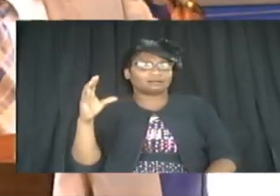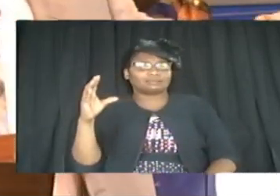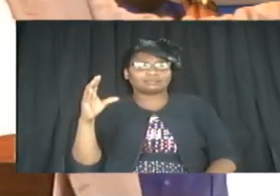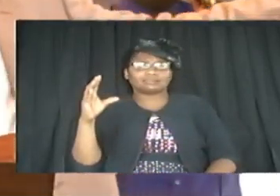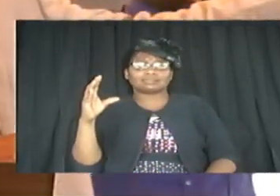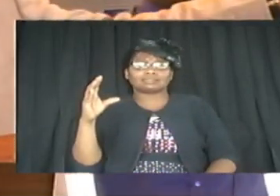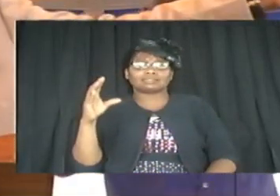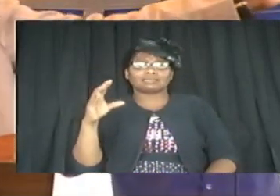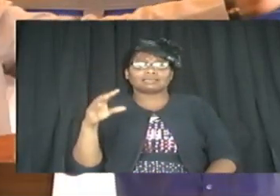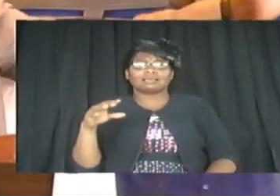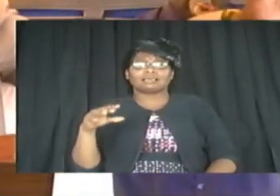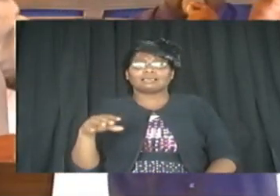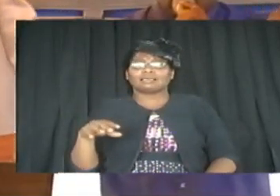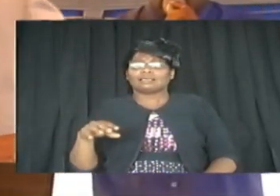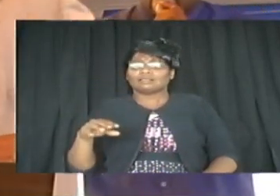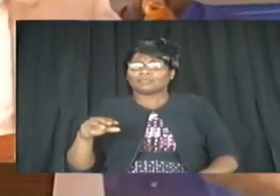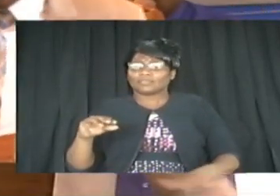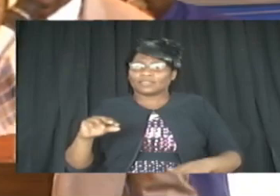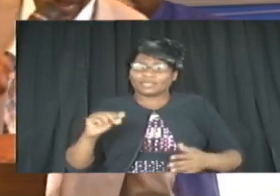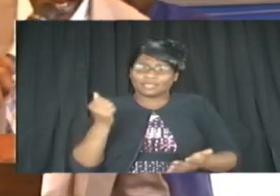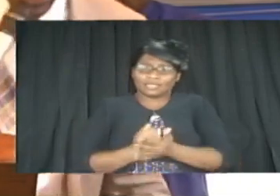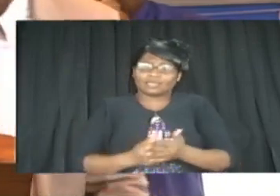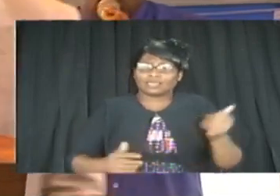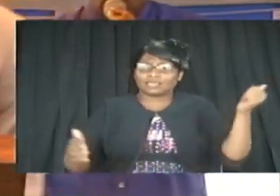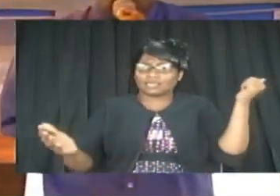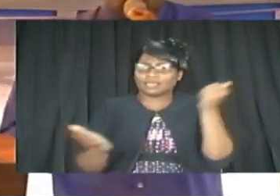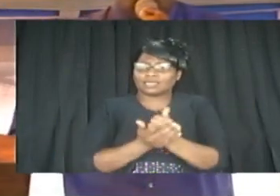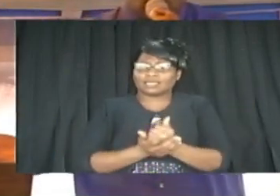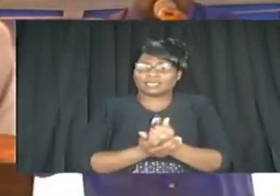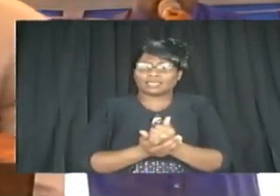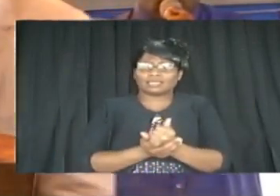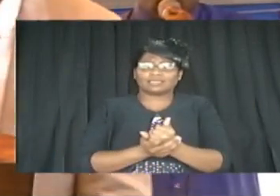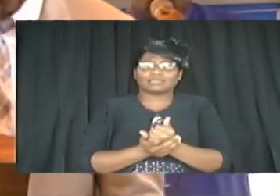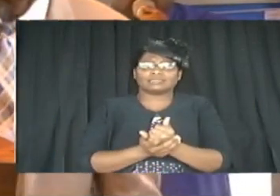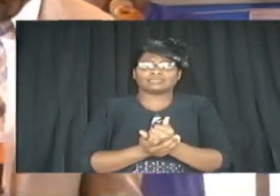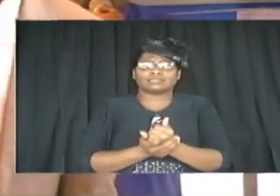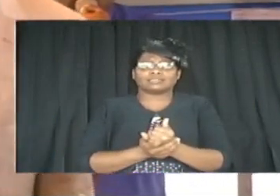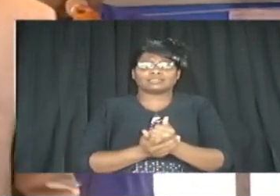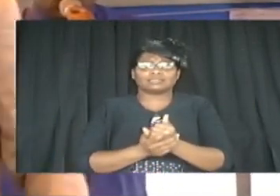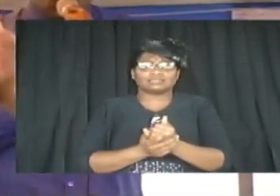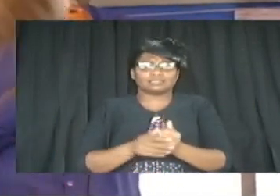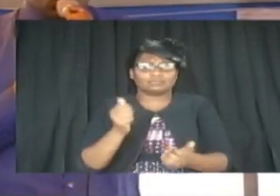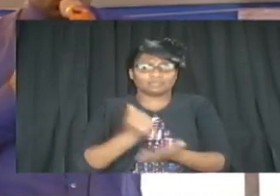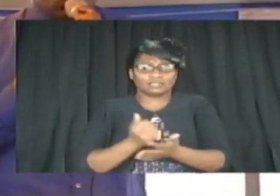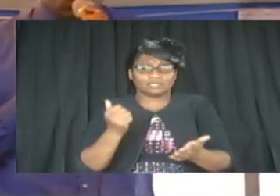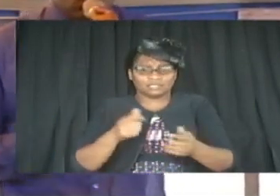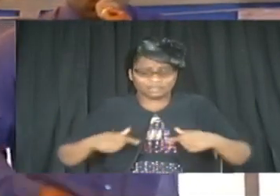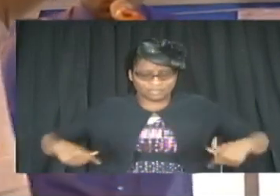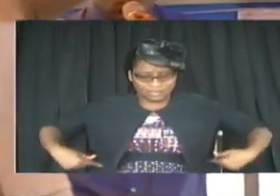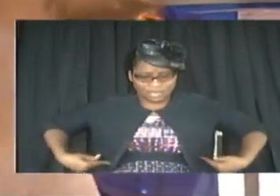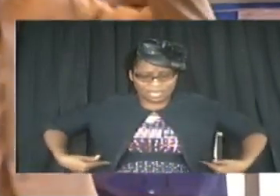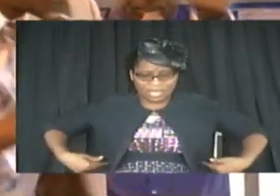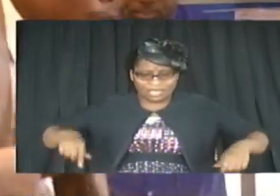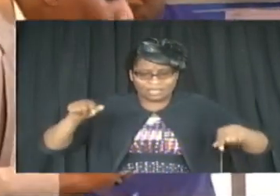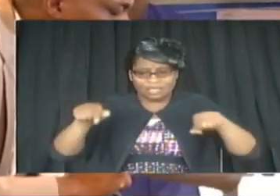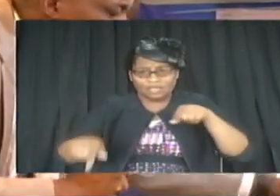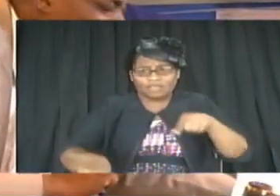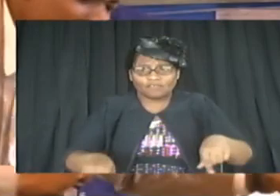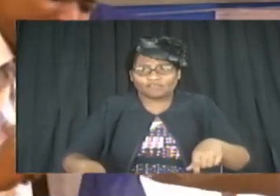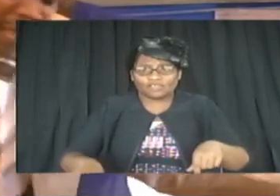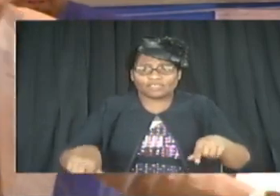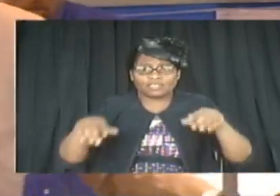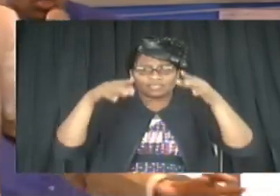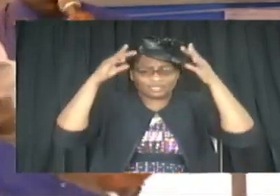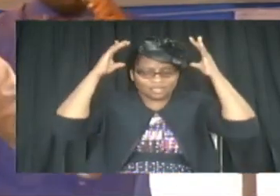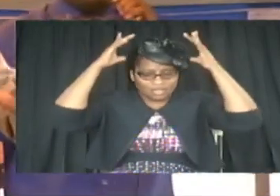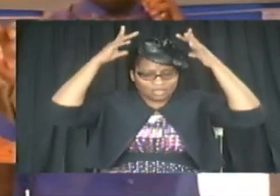Hallelujah. And they pierced his hands. And they pierced his feet. And they put a crown of thorns on his head. I shall know. Do it again. Do